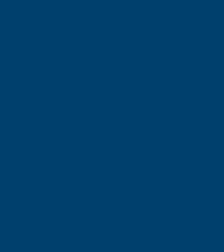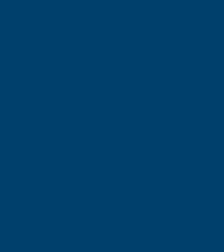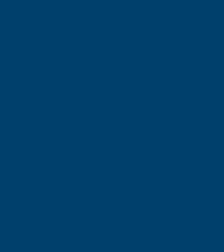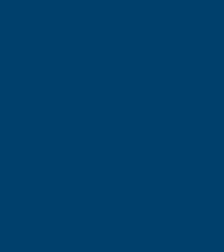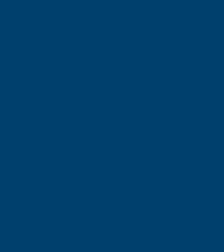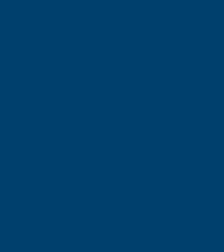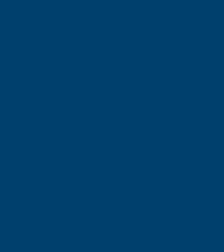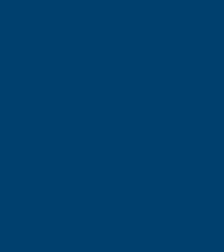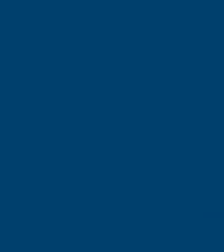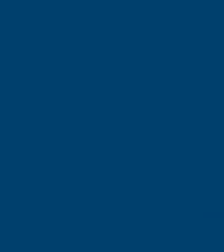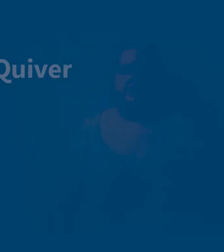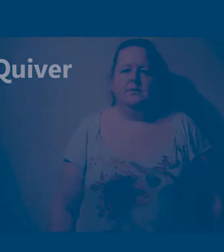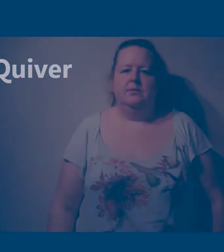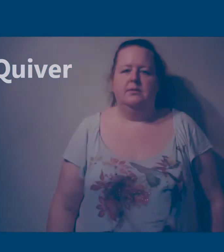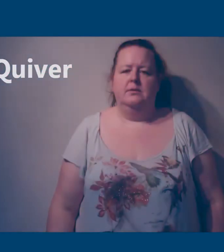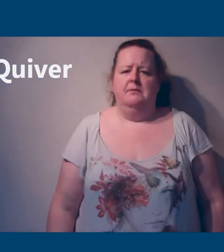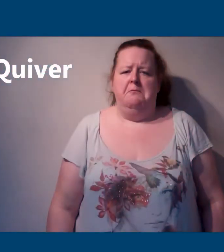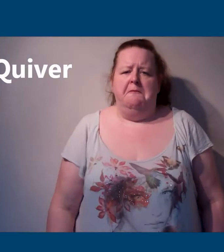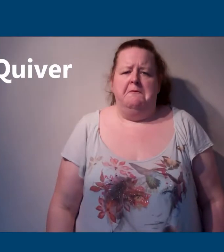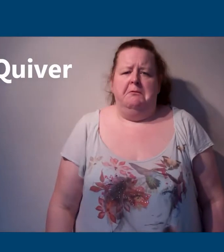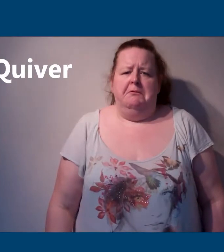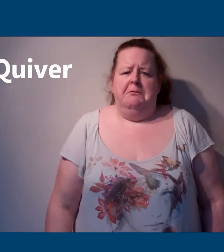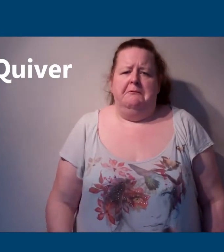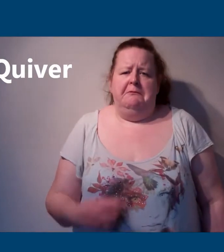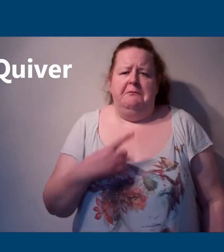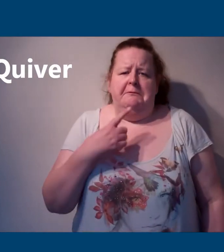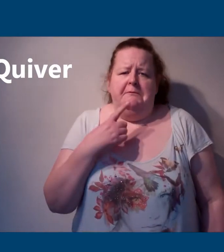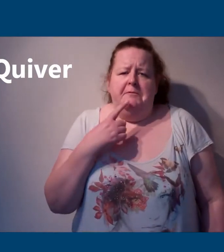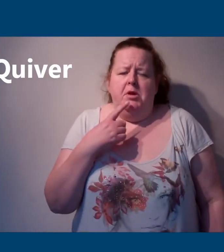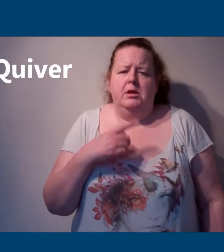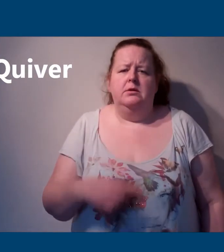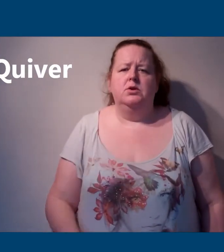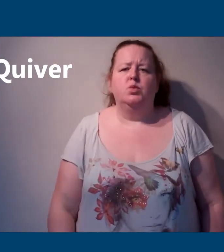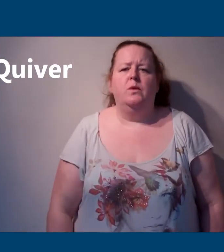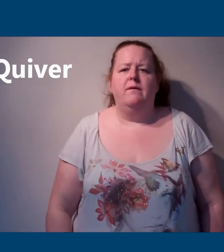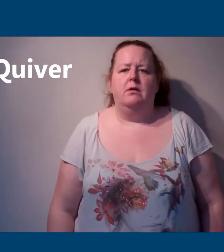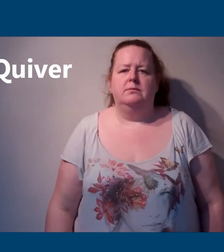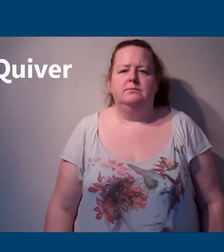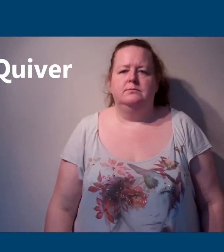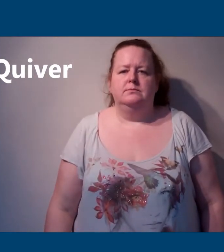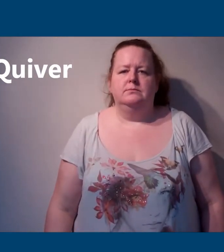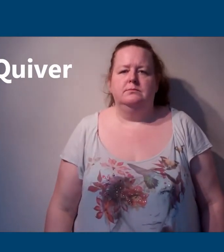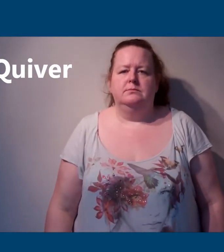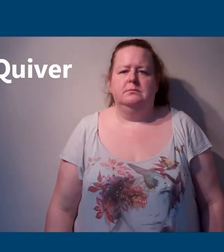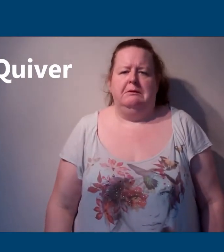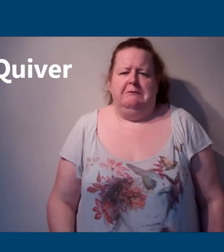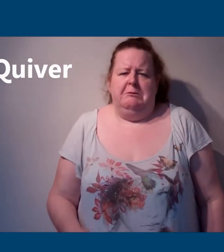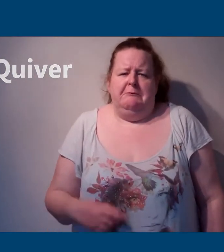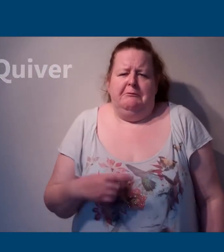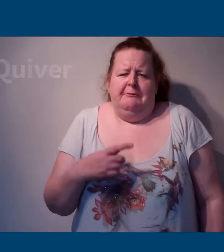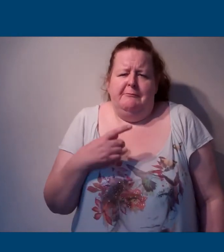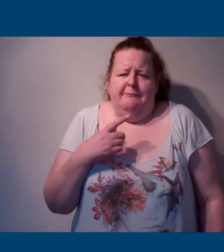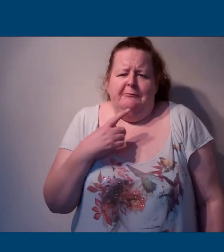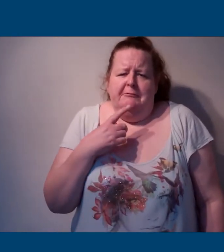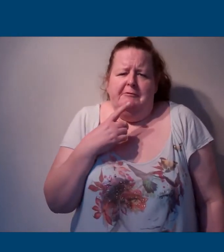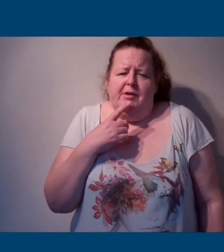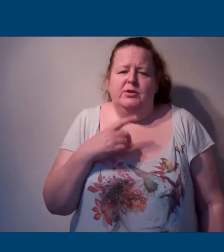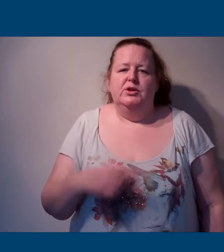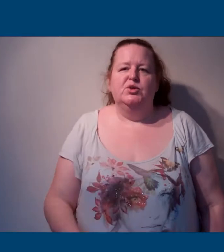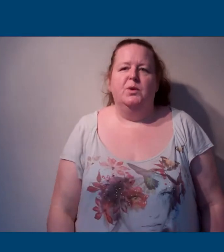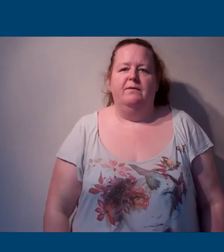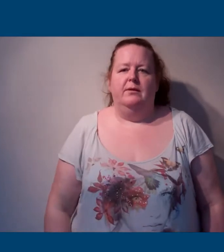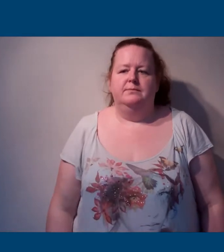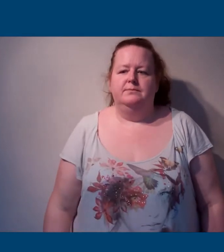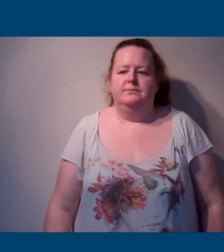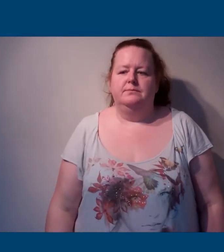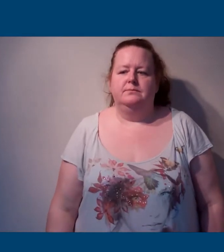to a friend's 50th birthday. My wife and I, a friend that I've known for almost 20 years, and a friend that